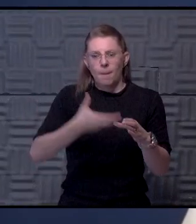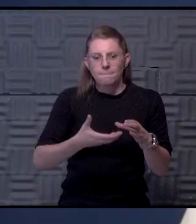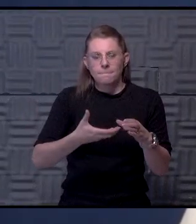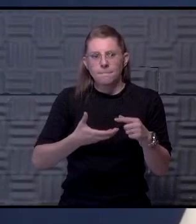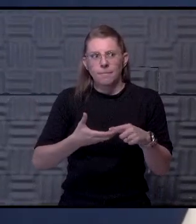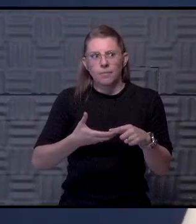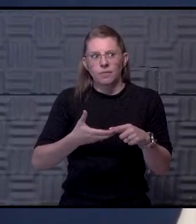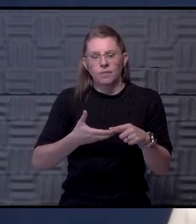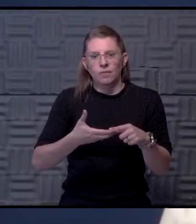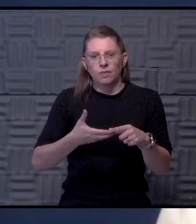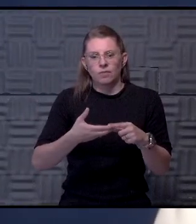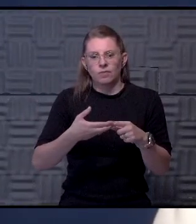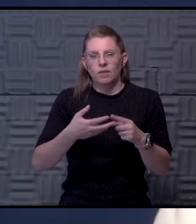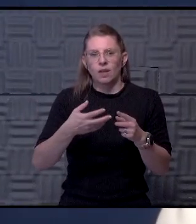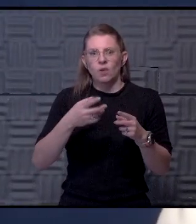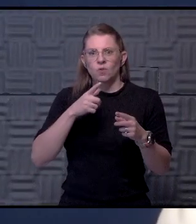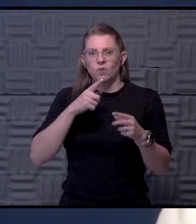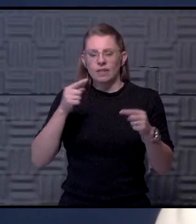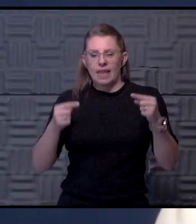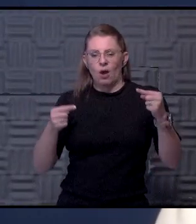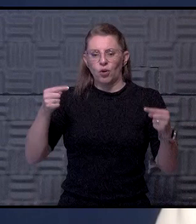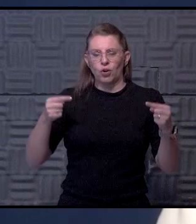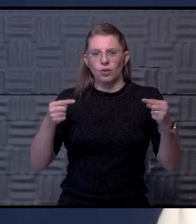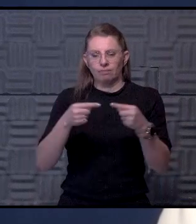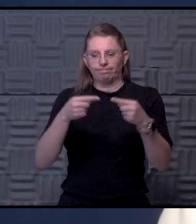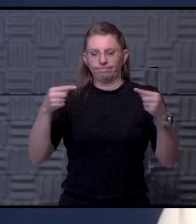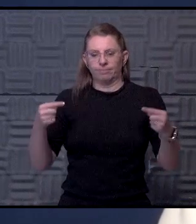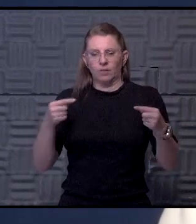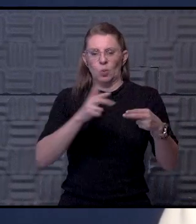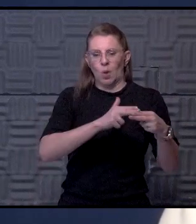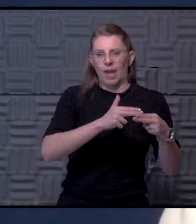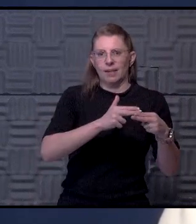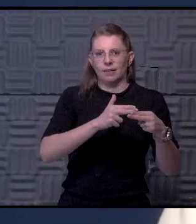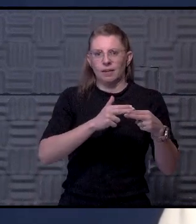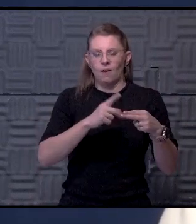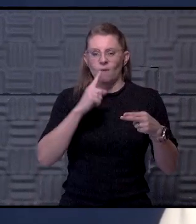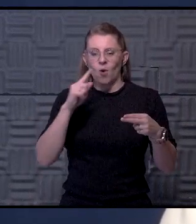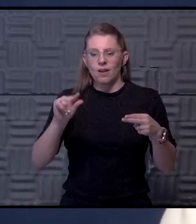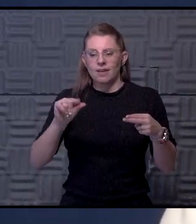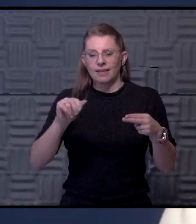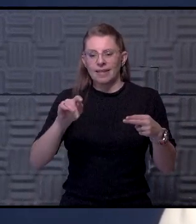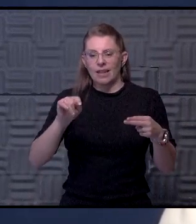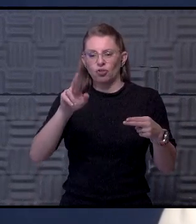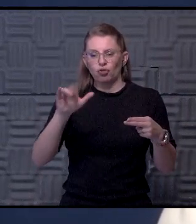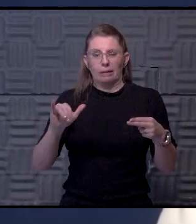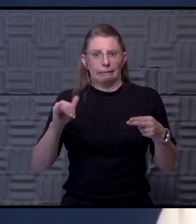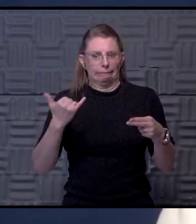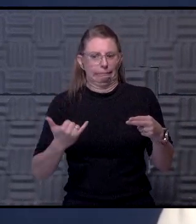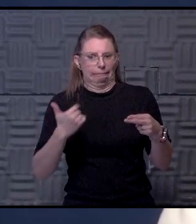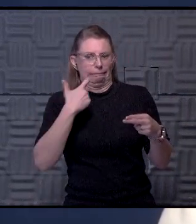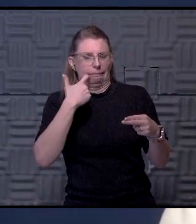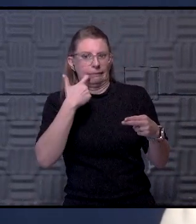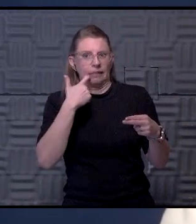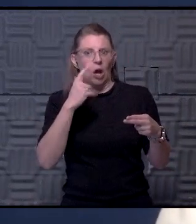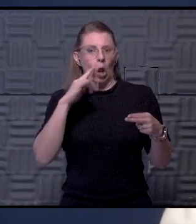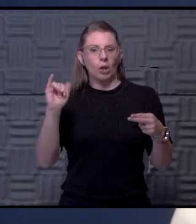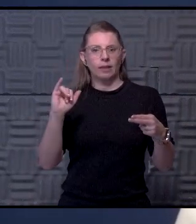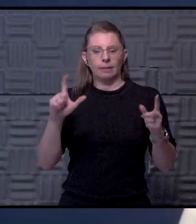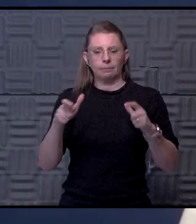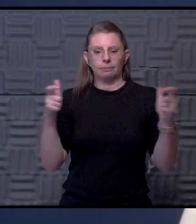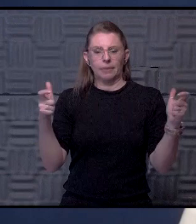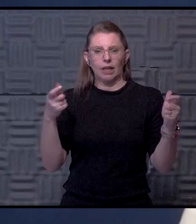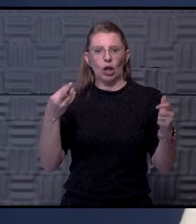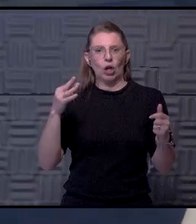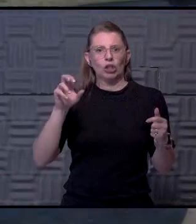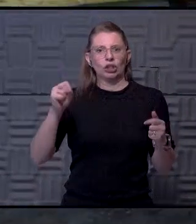counterweight probably as we speak. I was just out there right before this interview, and the counterweight for the gantry, it looks like a big Hershey Kiss. I'm not sure how